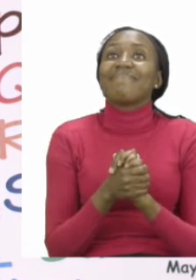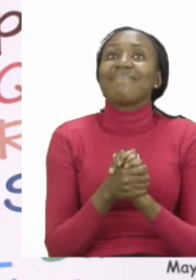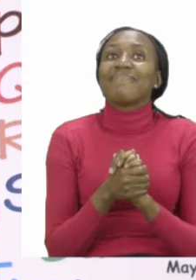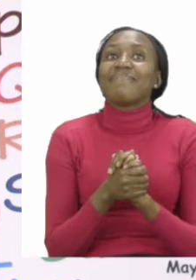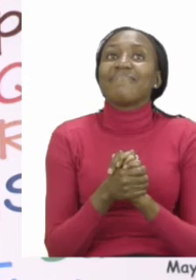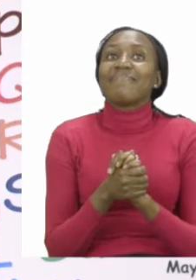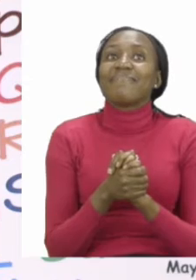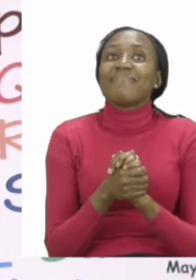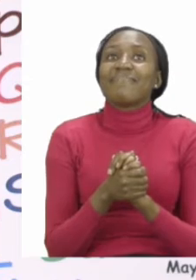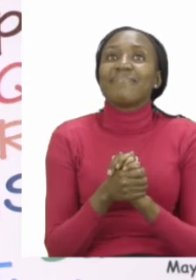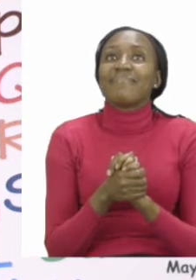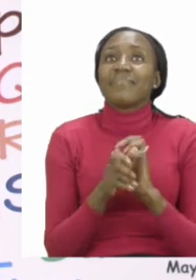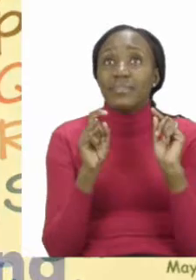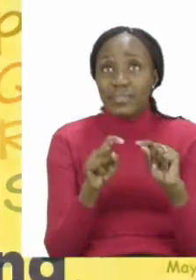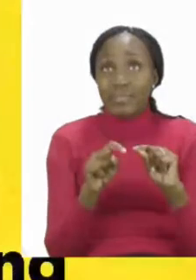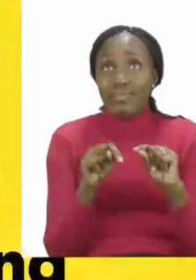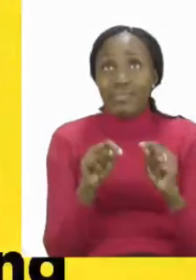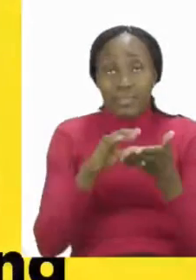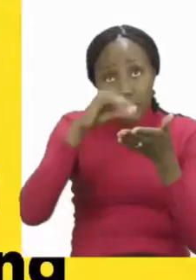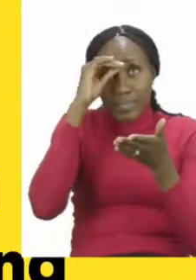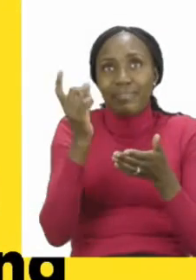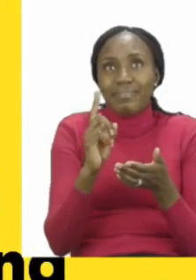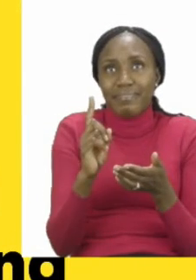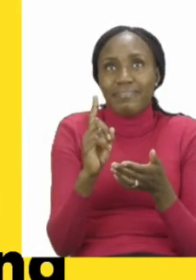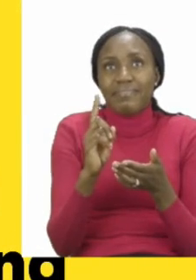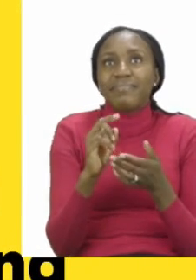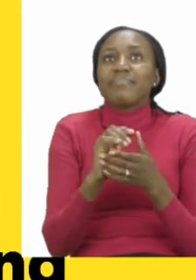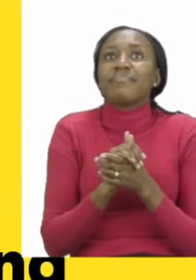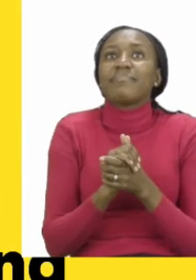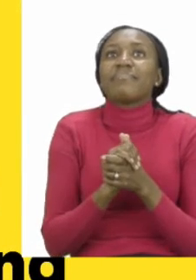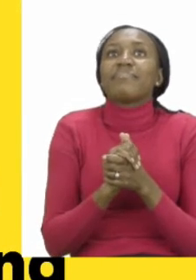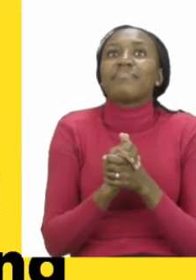everyone, let's see what we are going to learn about today.